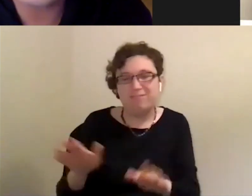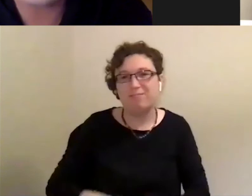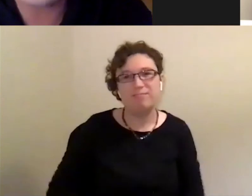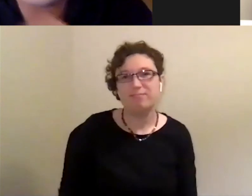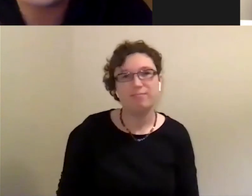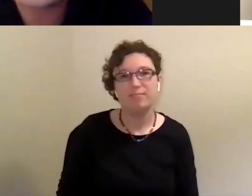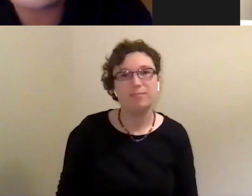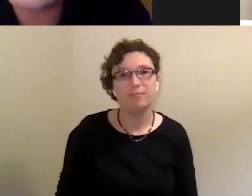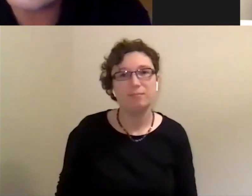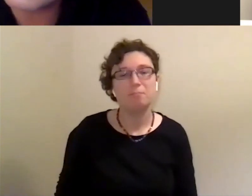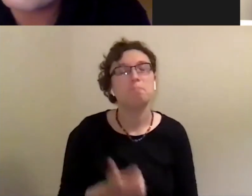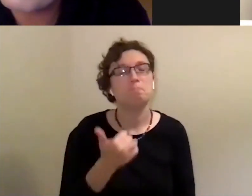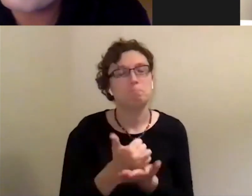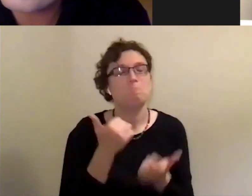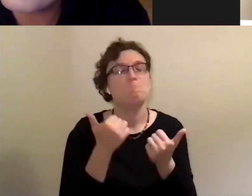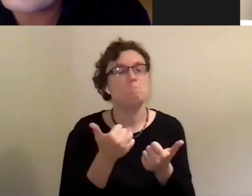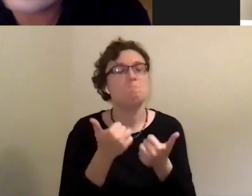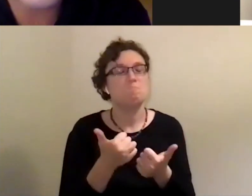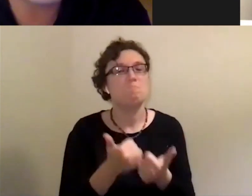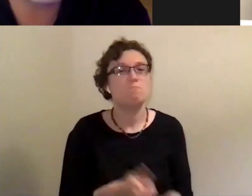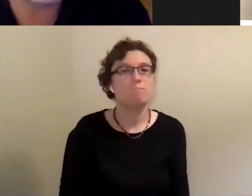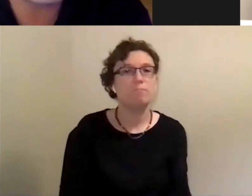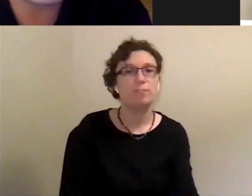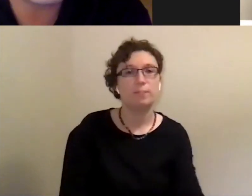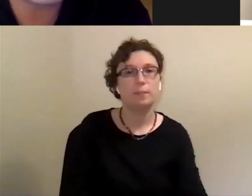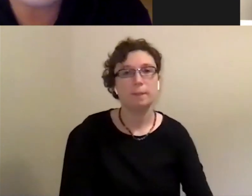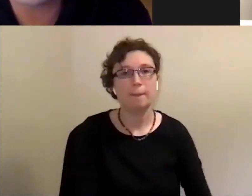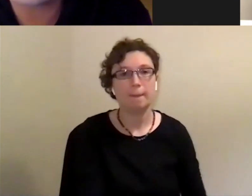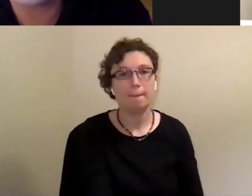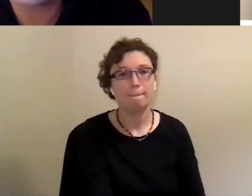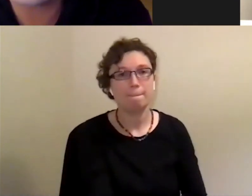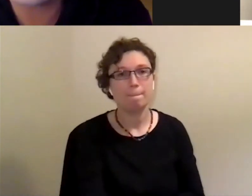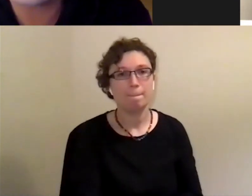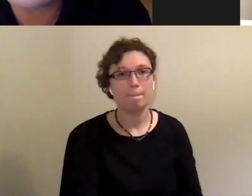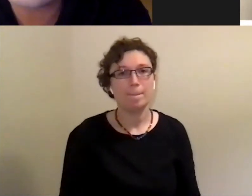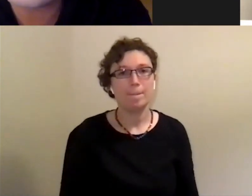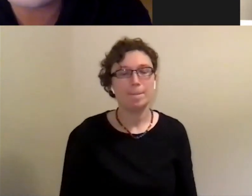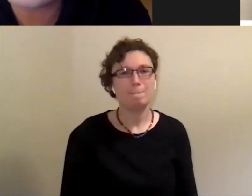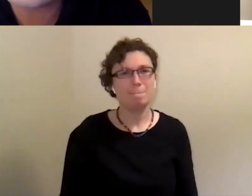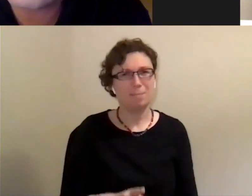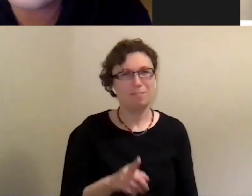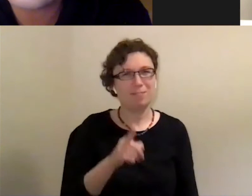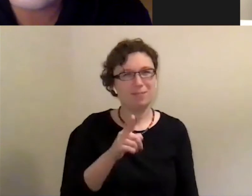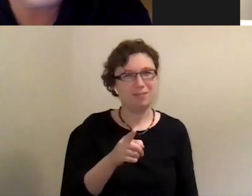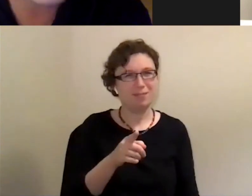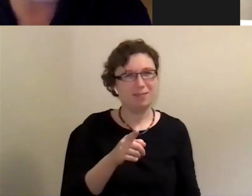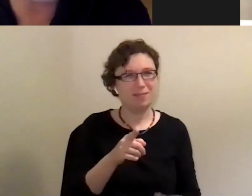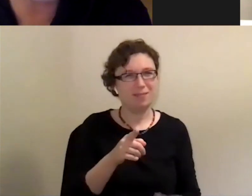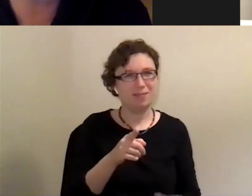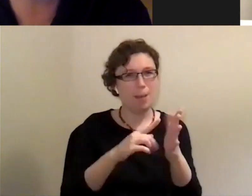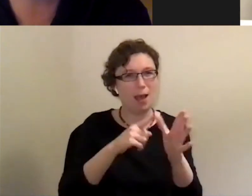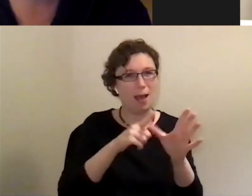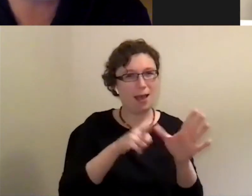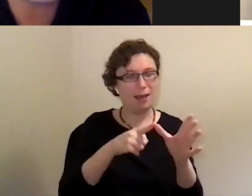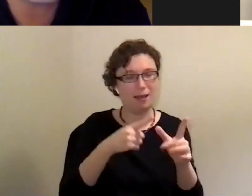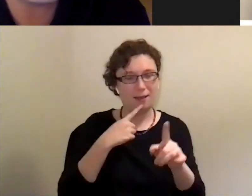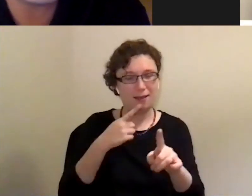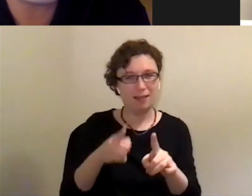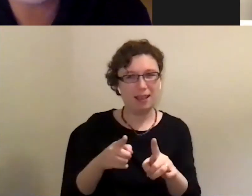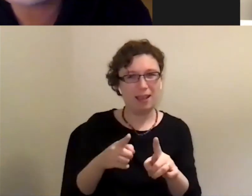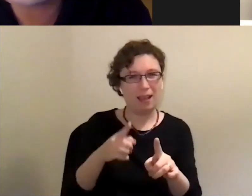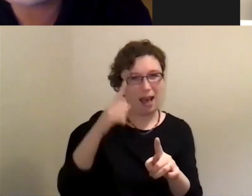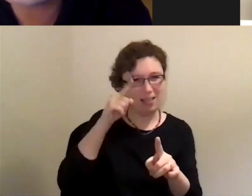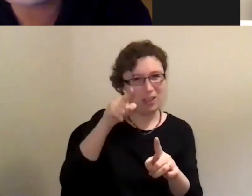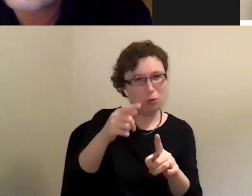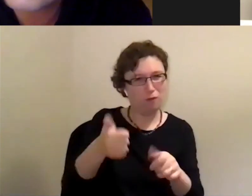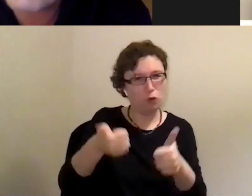Great, good for you. It sounds like you kind of like have the tools to really look after yourself, which I guess not everyone can do, you know?